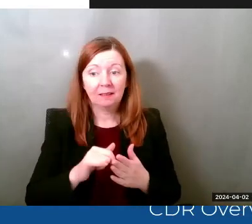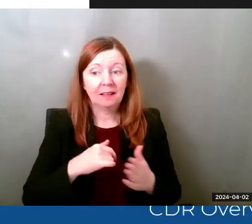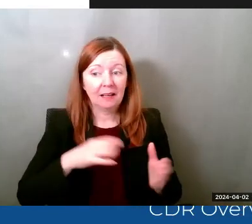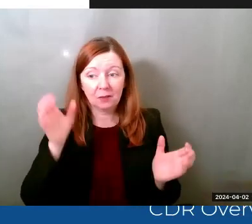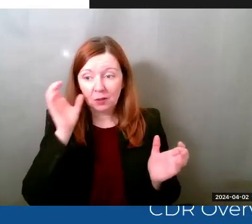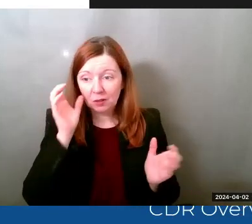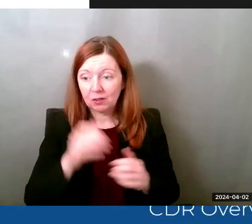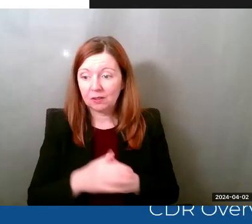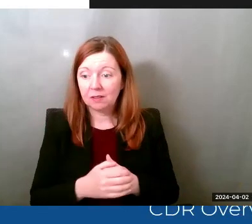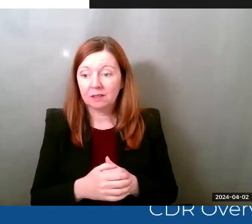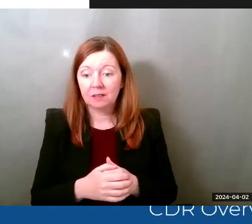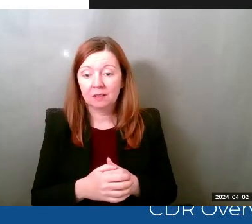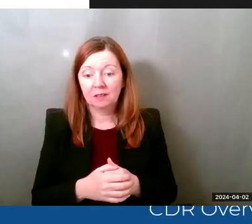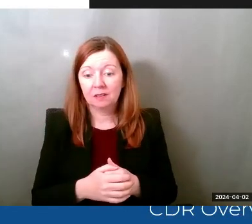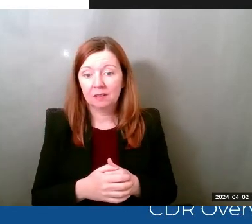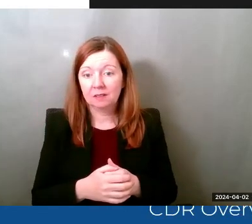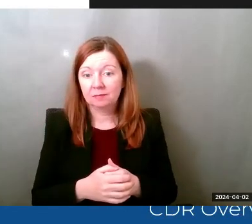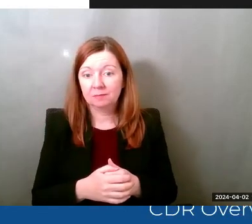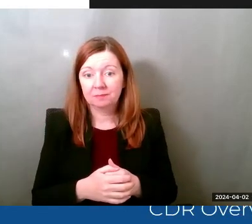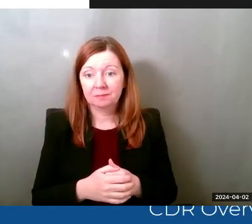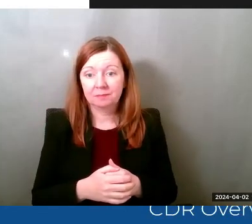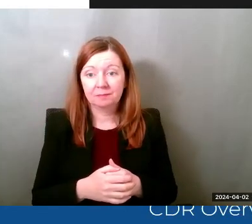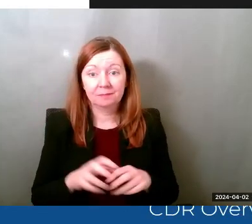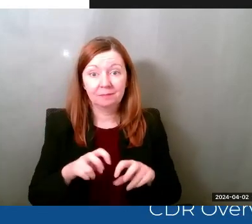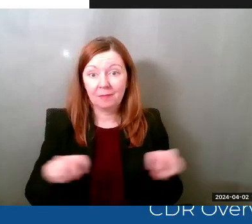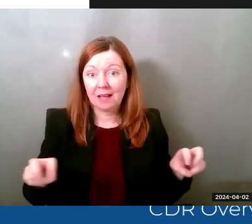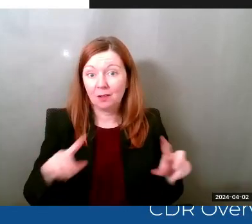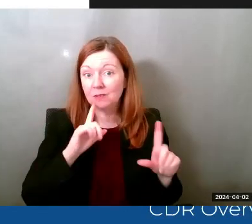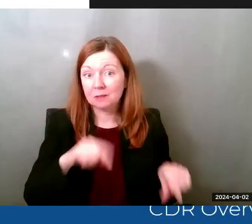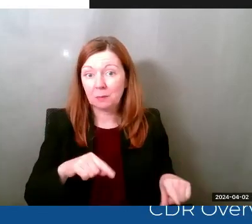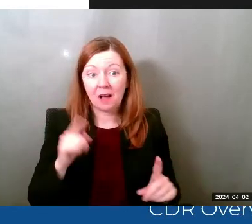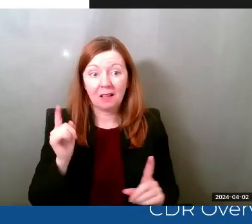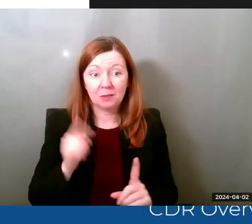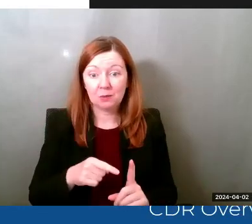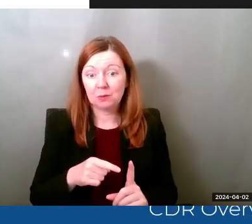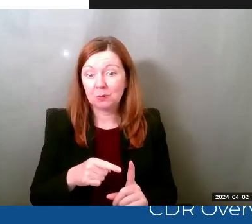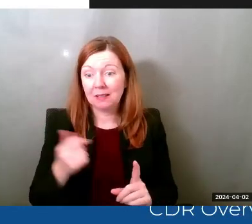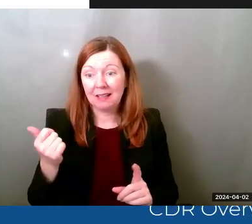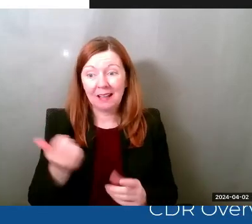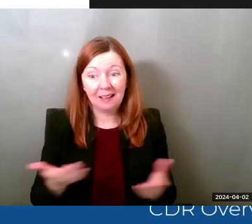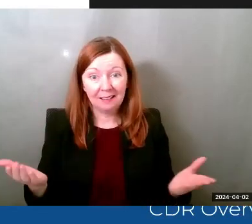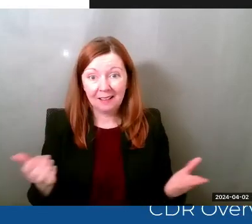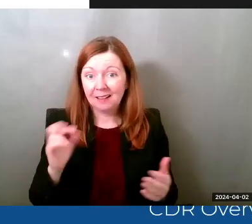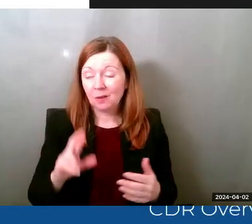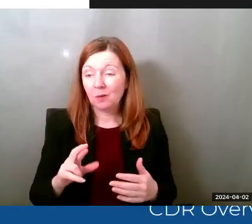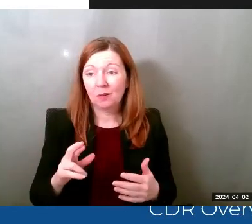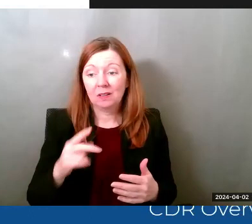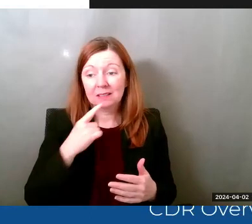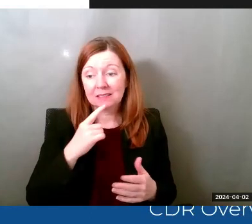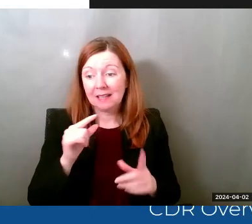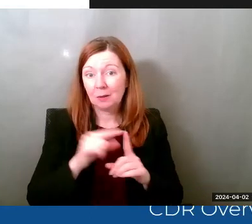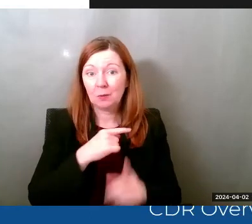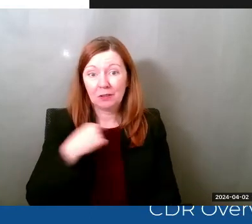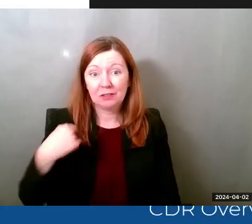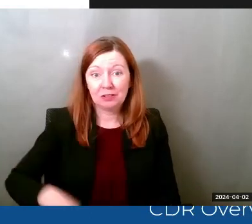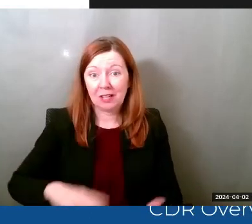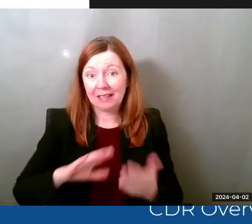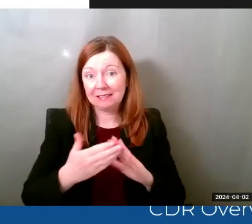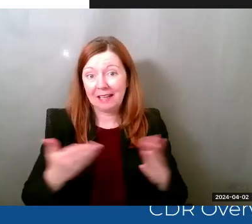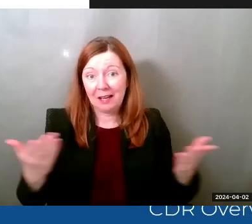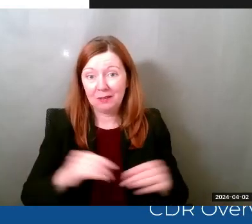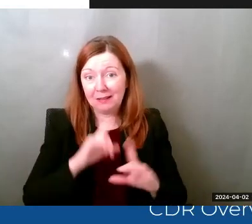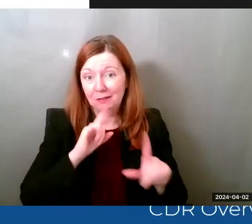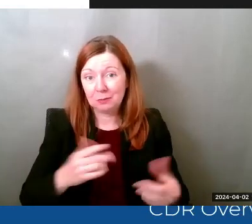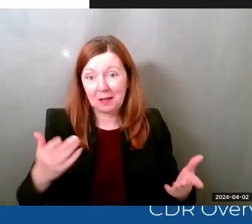heard the panel respond to anything or even say the word Chinatown in